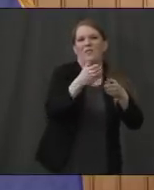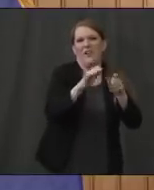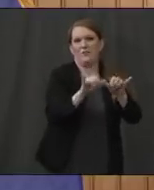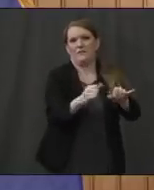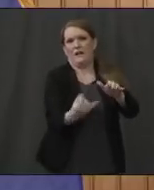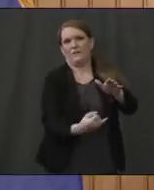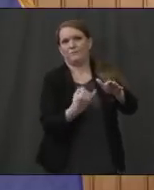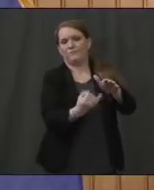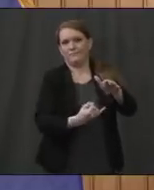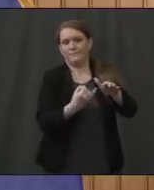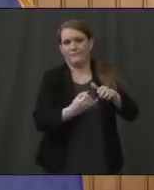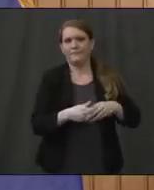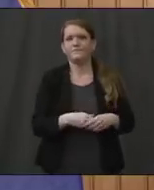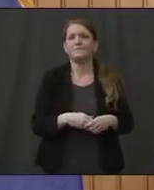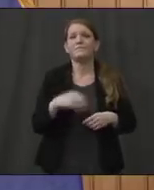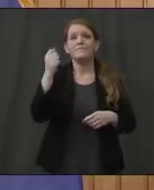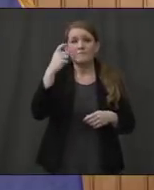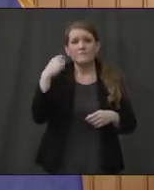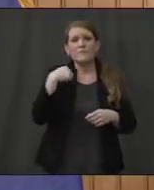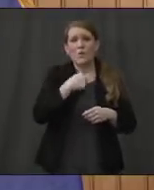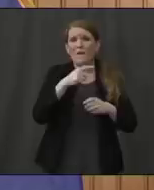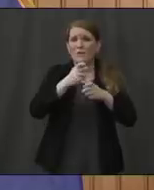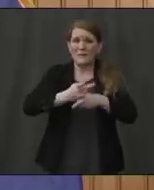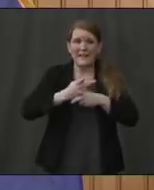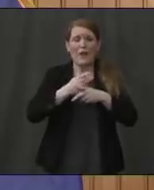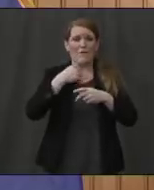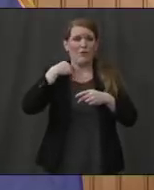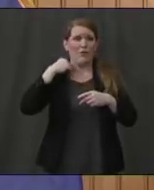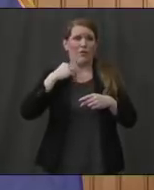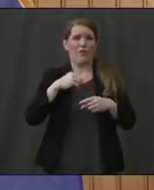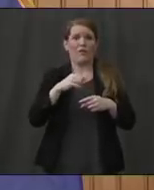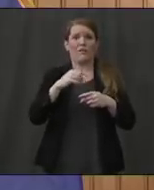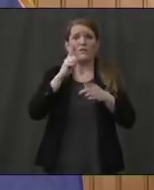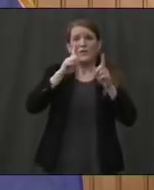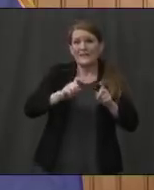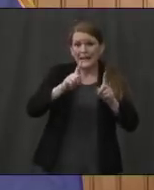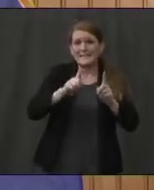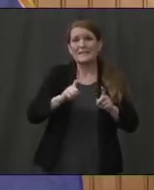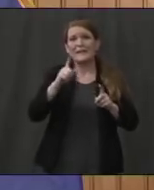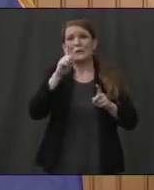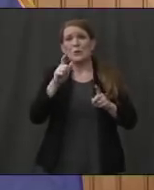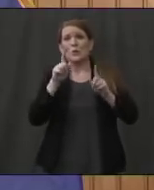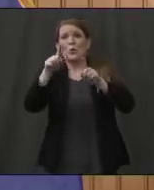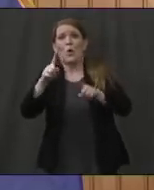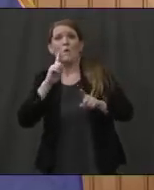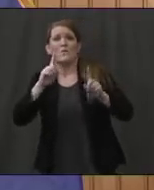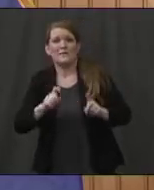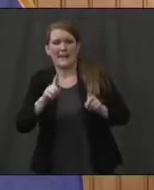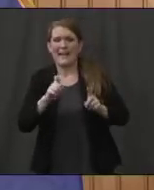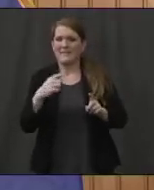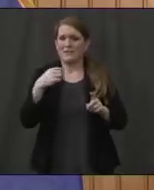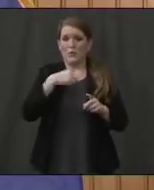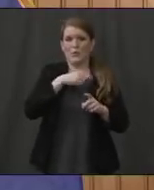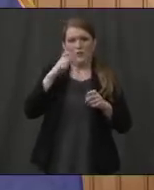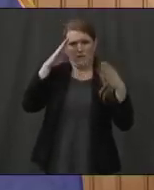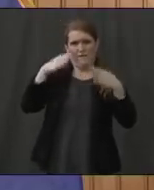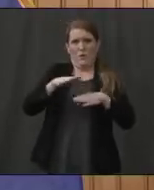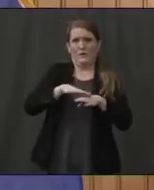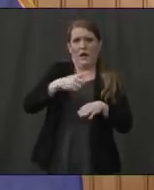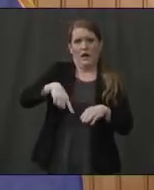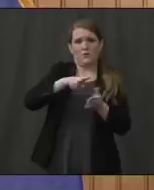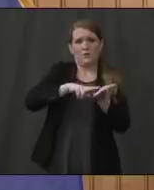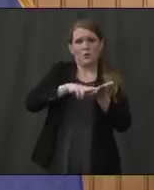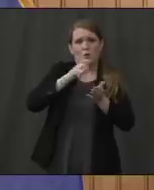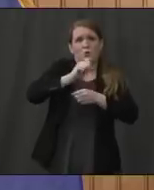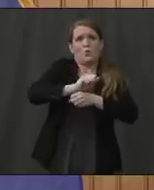and those nurses who go into nursing homes are going to be getting priority for testing and PPE as that becomes more available. Is